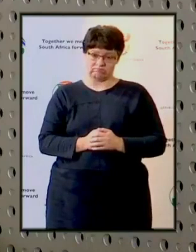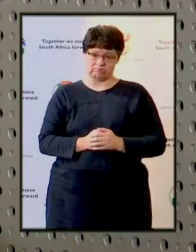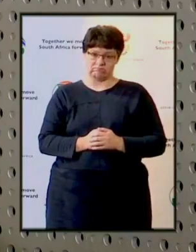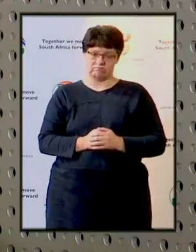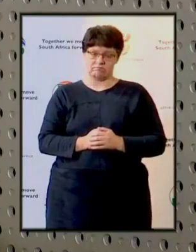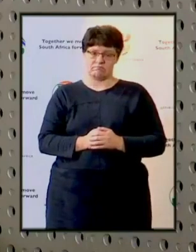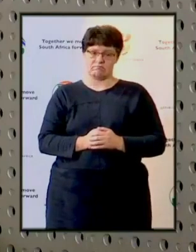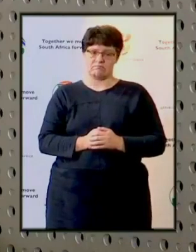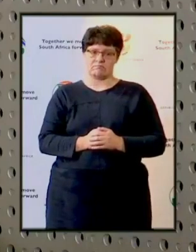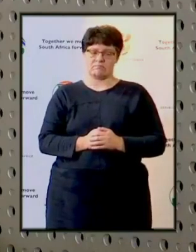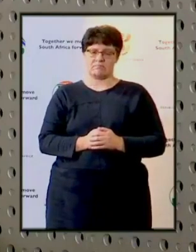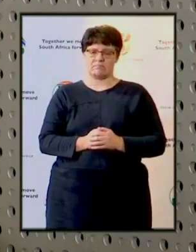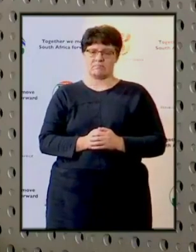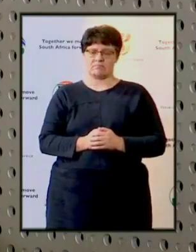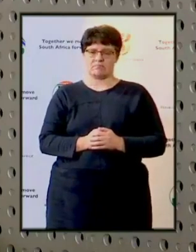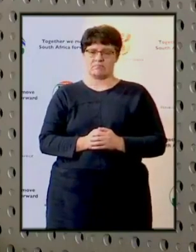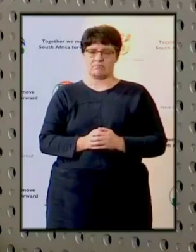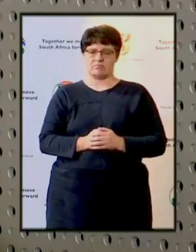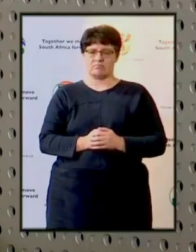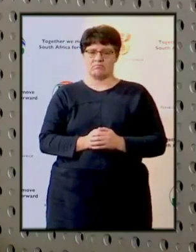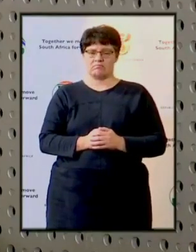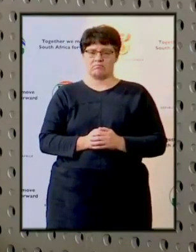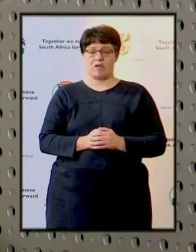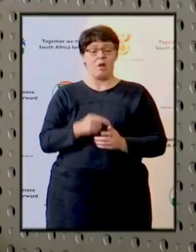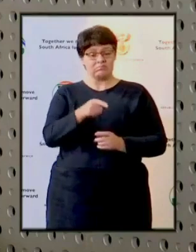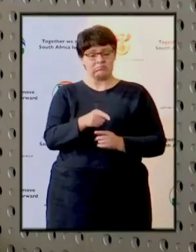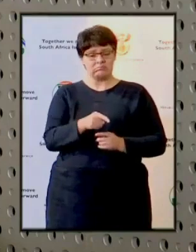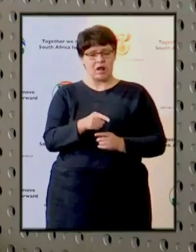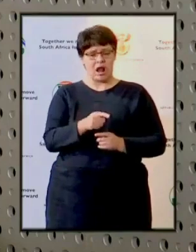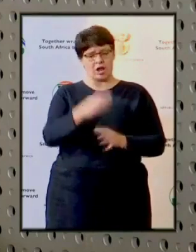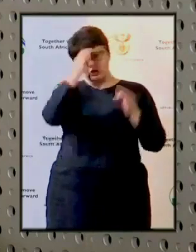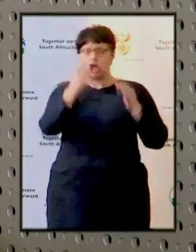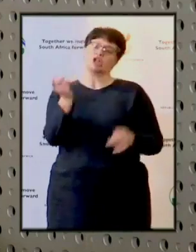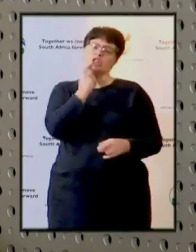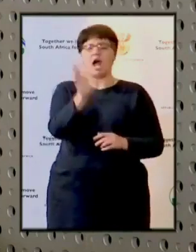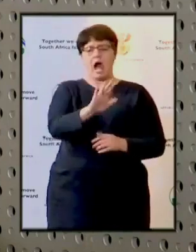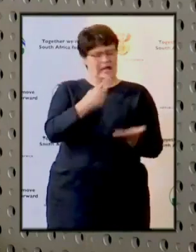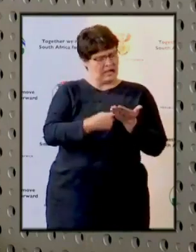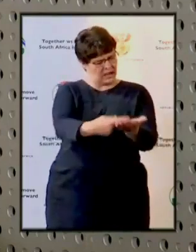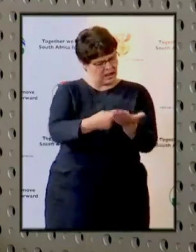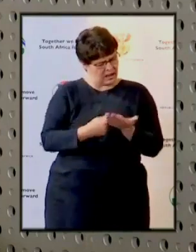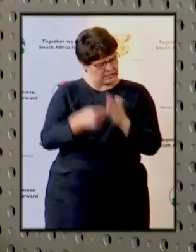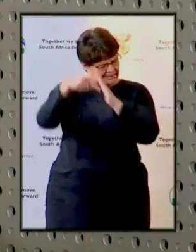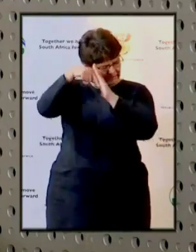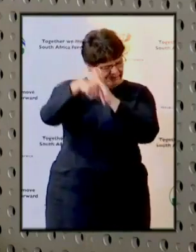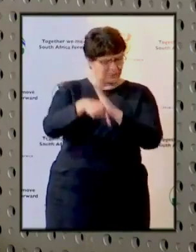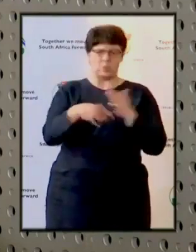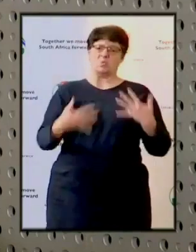And there was a lot of discussion about this, and in the end, the